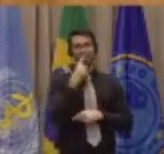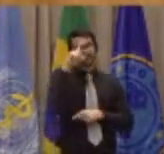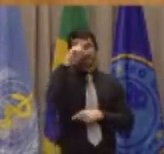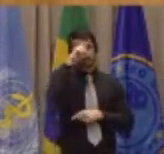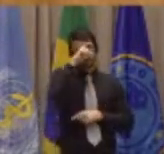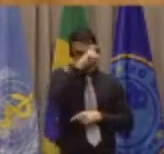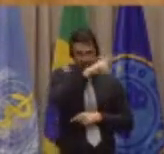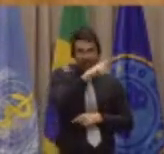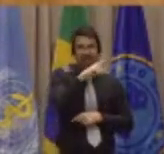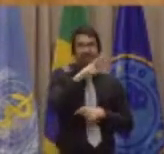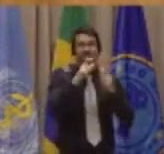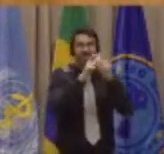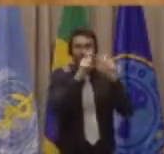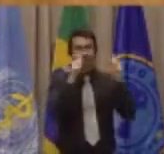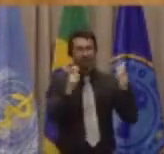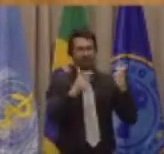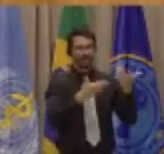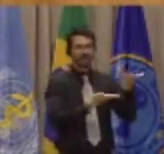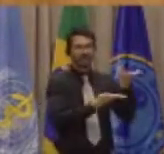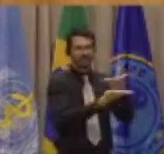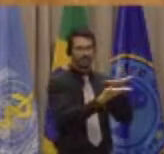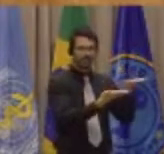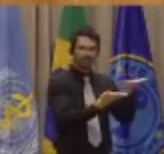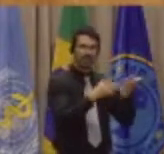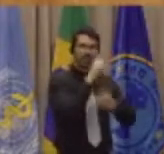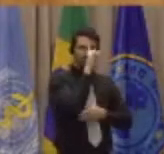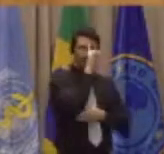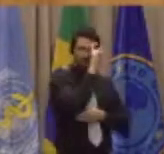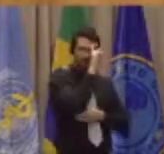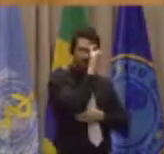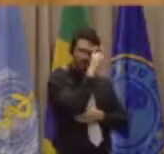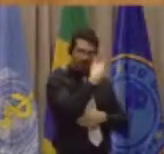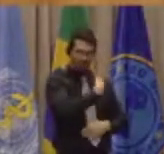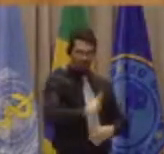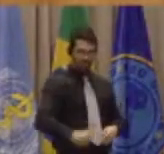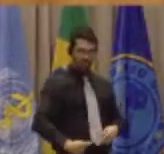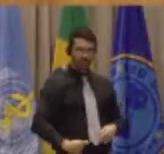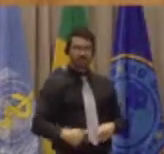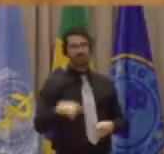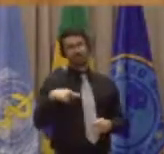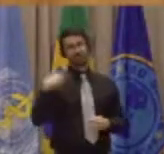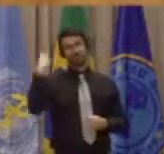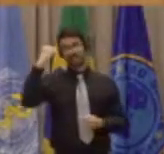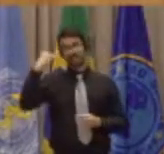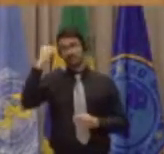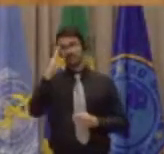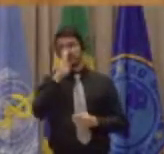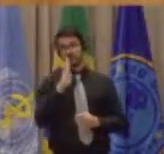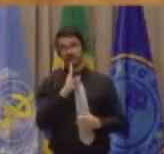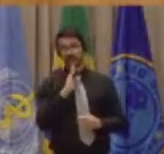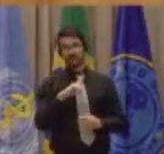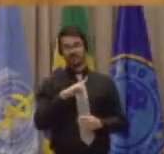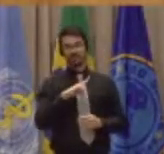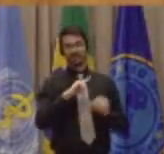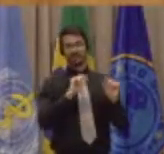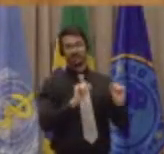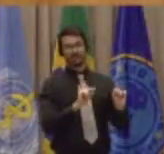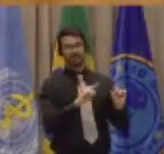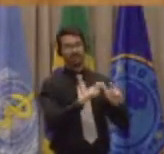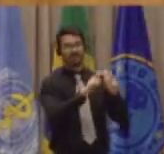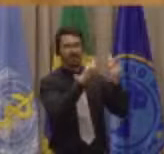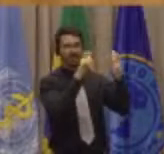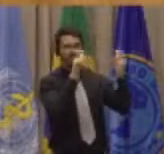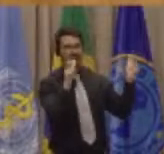challenge that we have with the public hospital and as in the